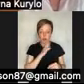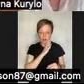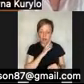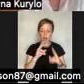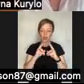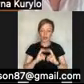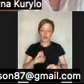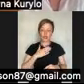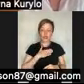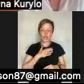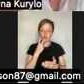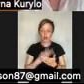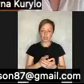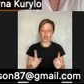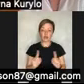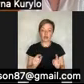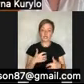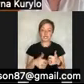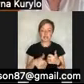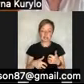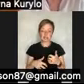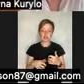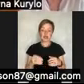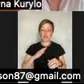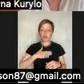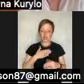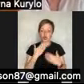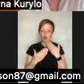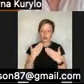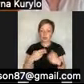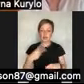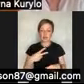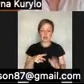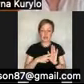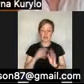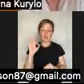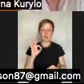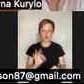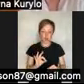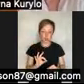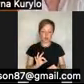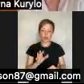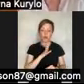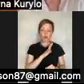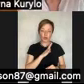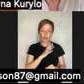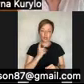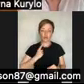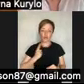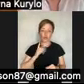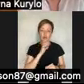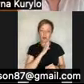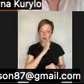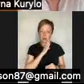course we are talking about the moms and our survey showed that among our respondents 27 percent